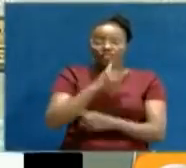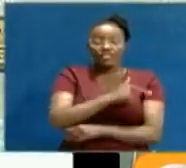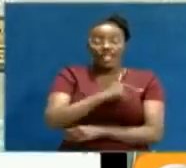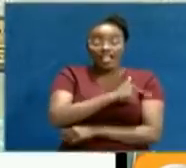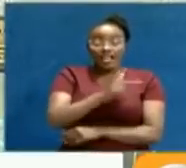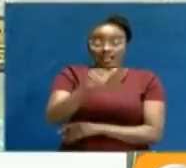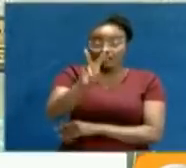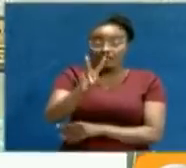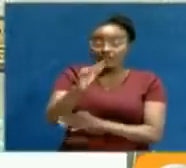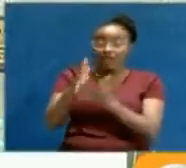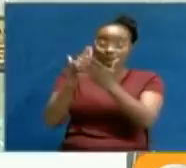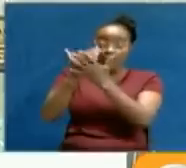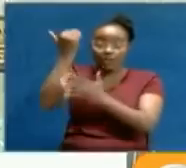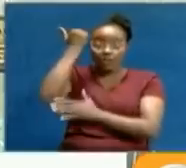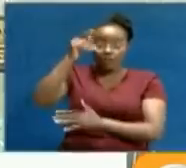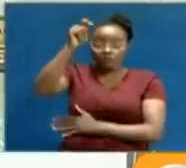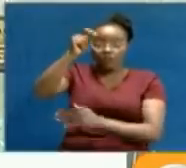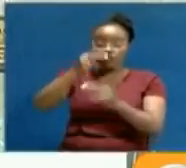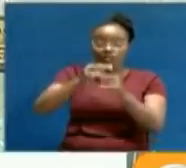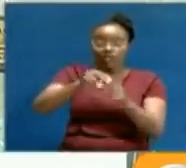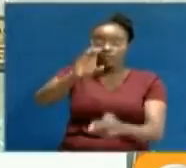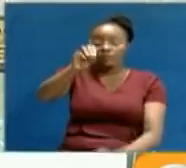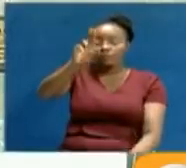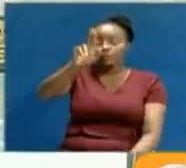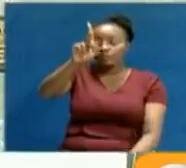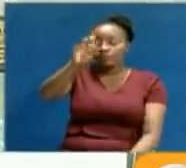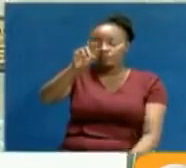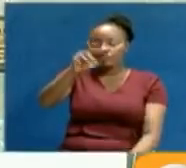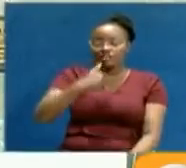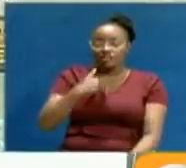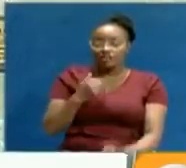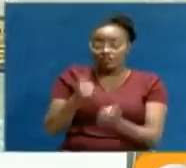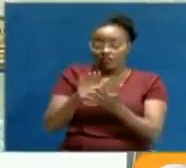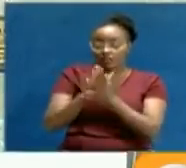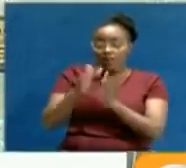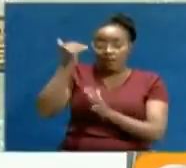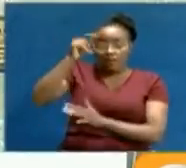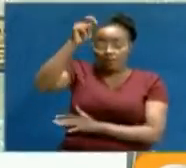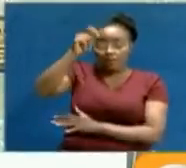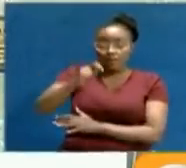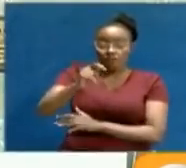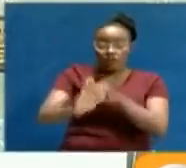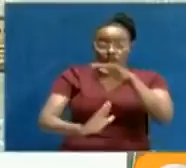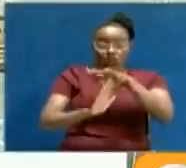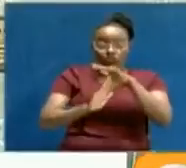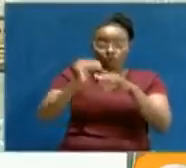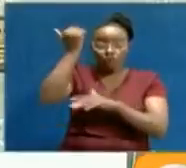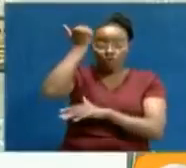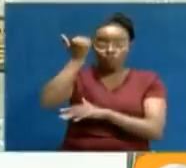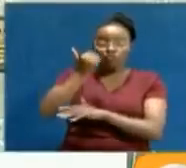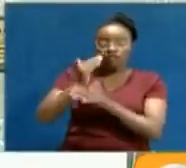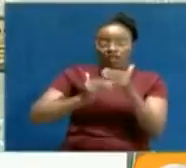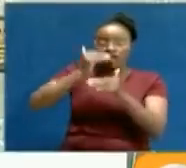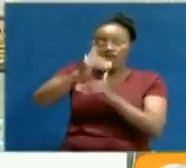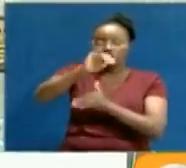An appeal court president, Justice William Okello Ouko, is just a step away from becoming a judge of the Supreme Court after he was picked